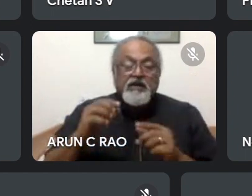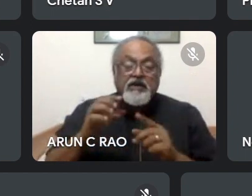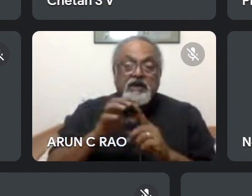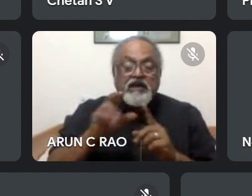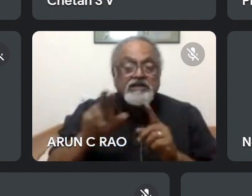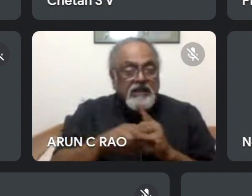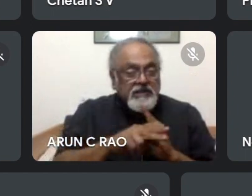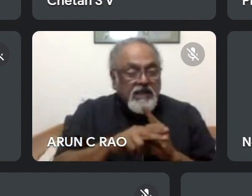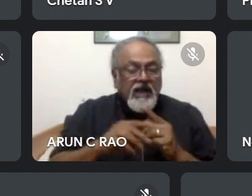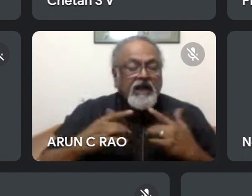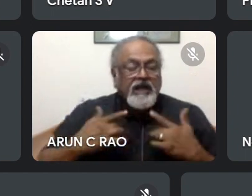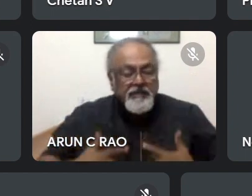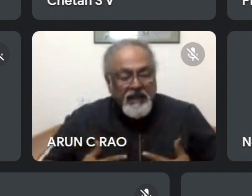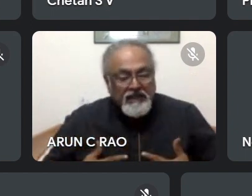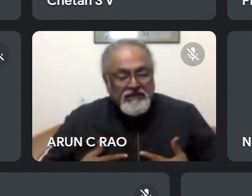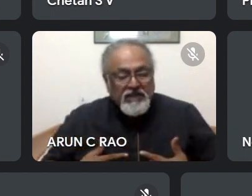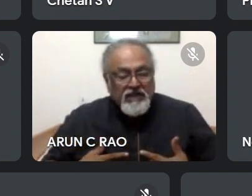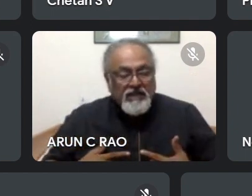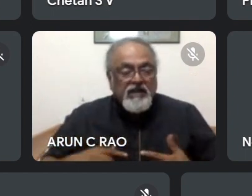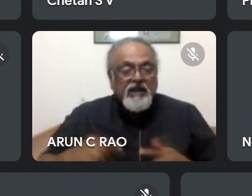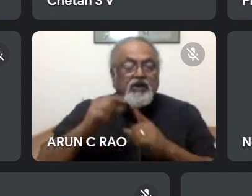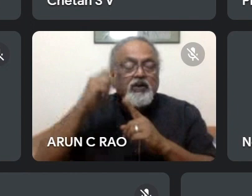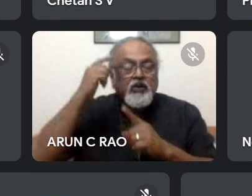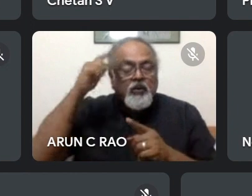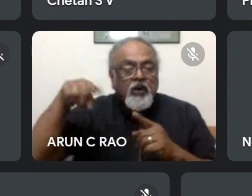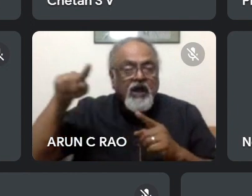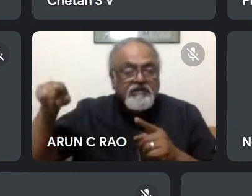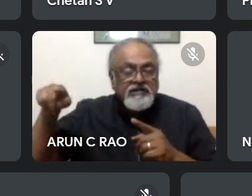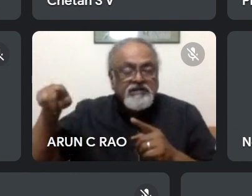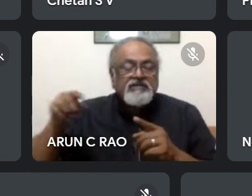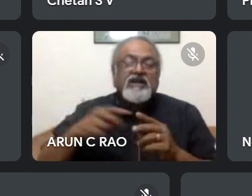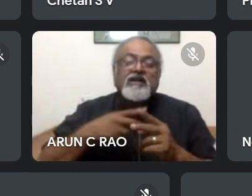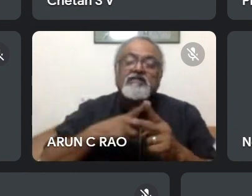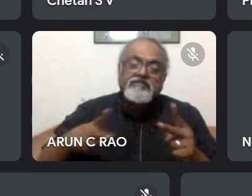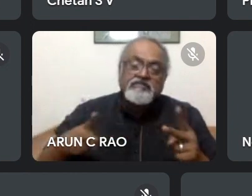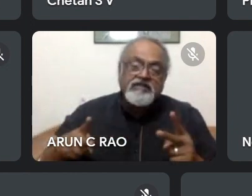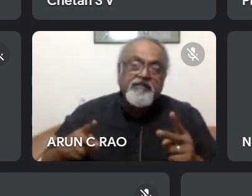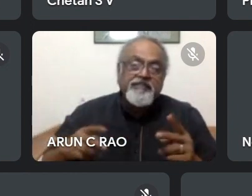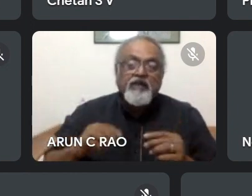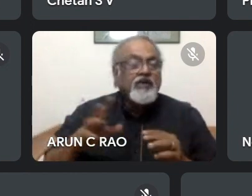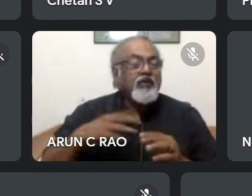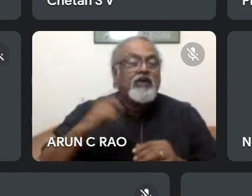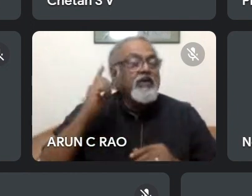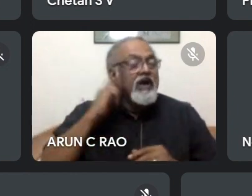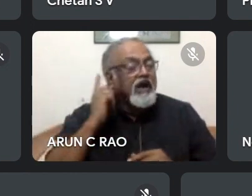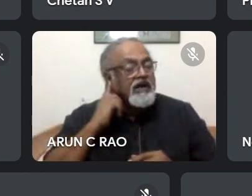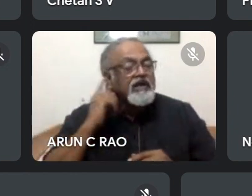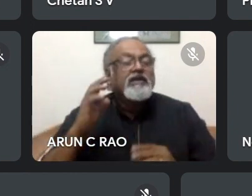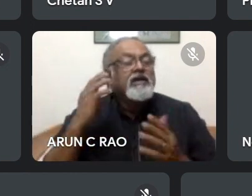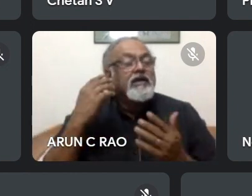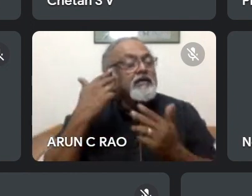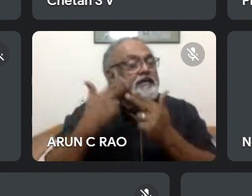depression, all we need is just to be heard. We don't need someone giving us solutions. We just want someone to just sit there and hear